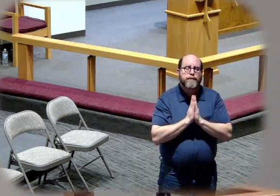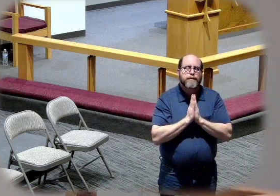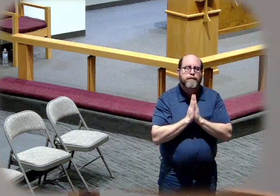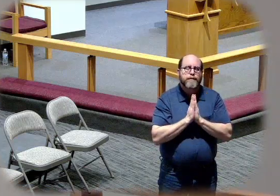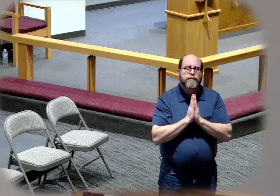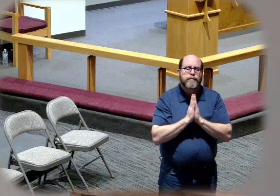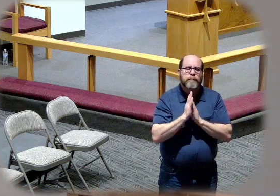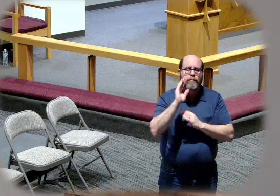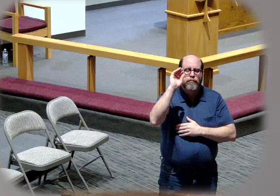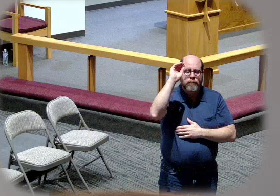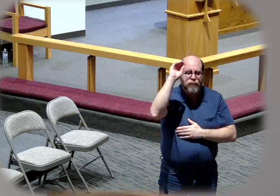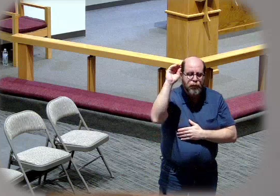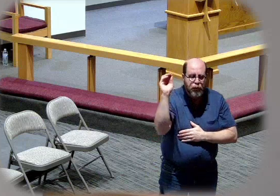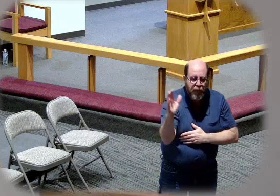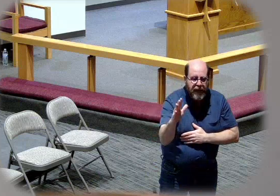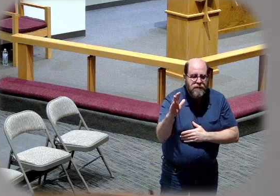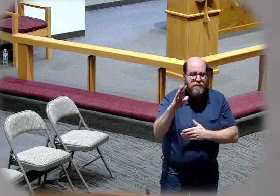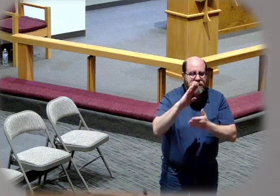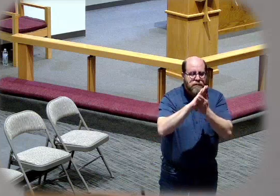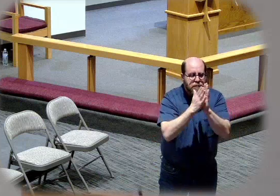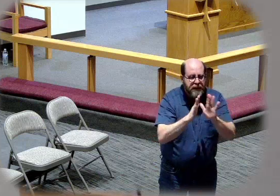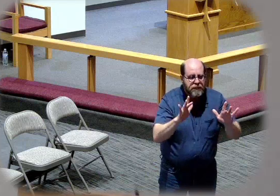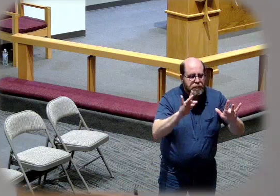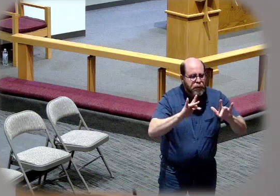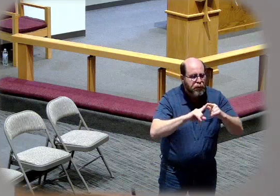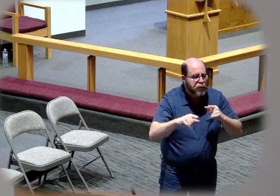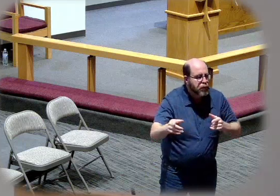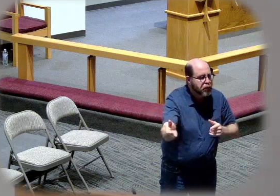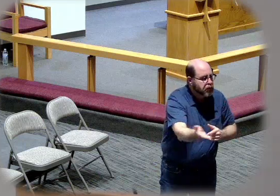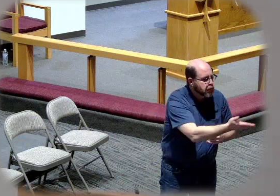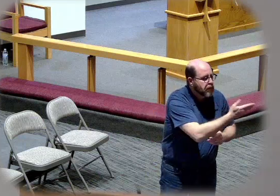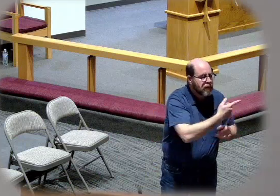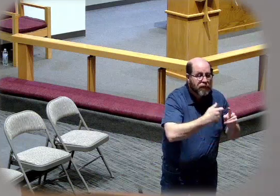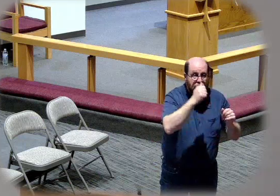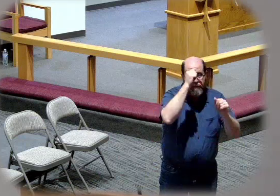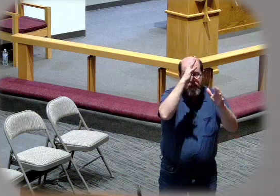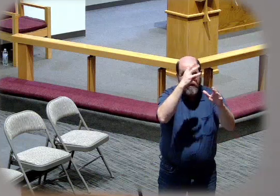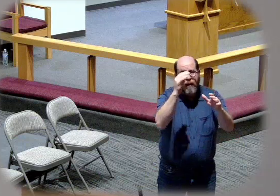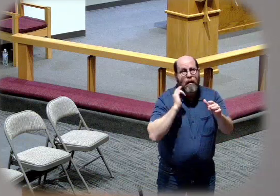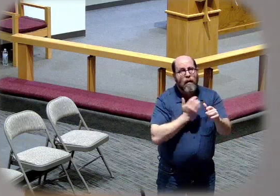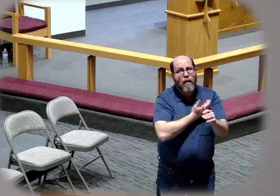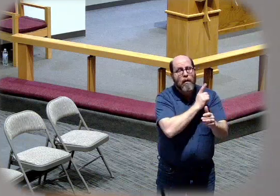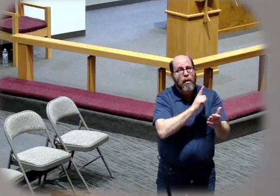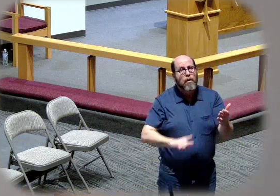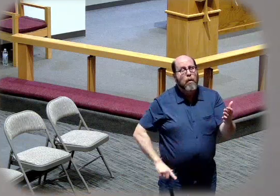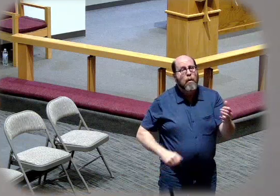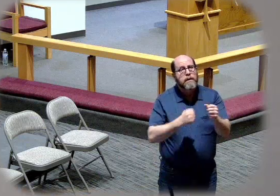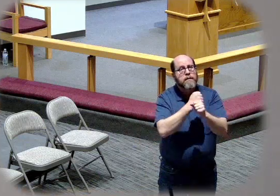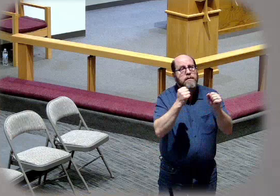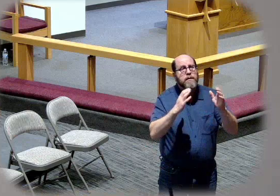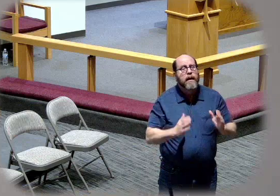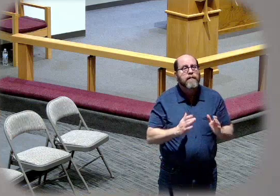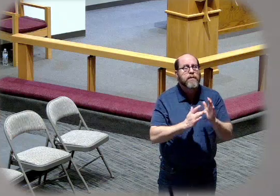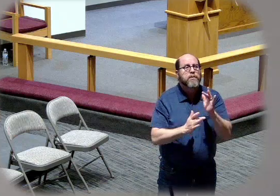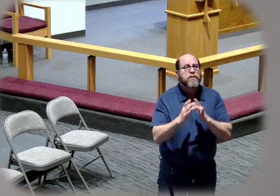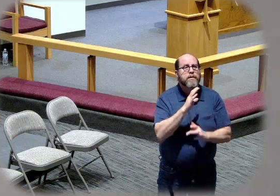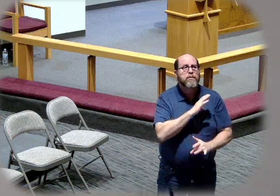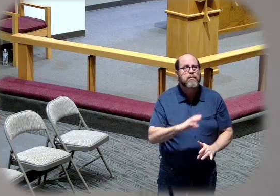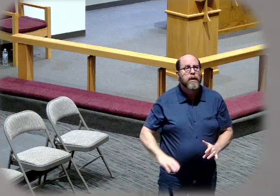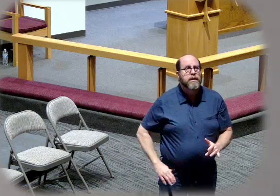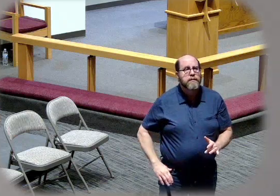Grace, mercy, and peace to you from God our Father and our Lord and Savior Jesus Christ.